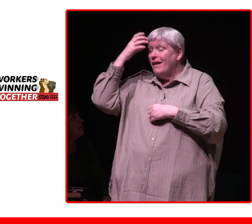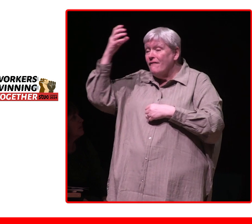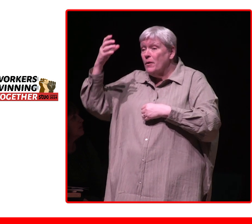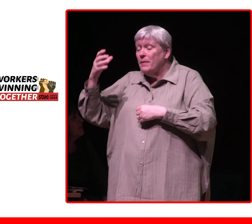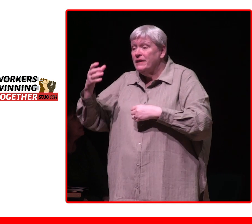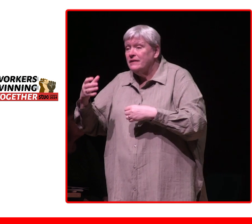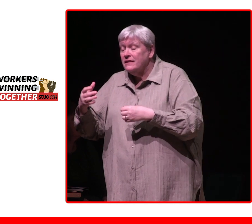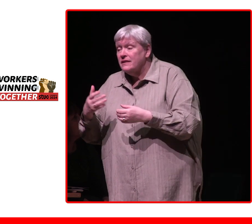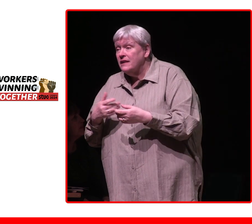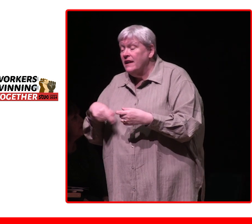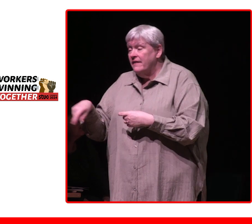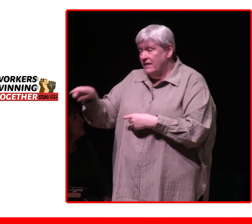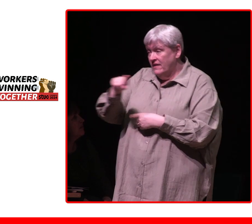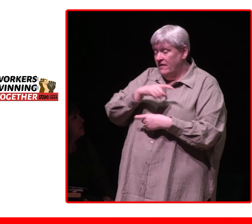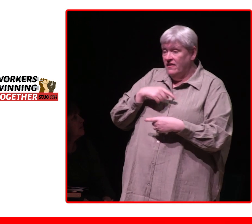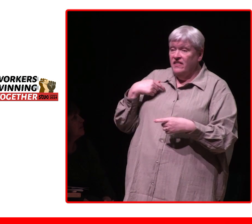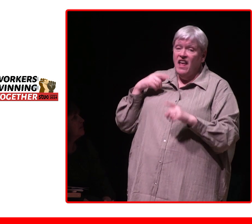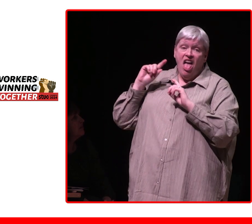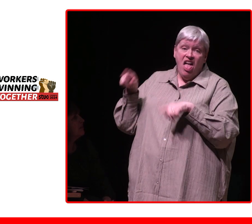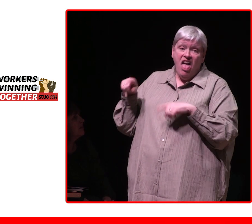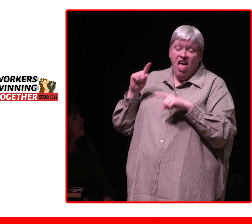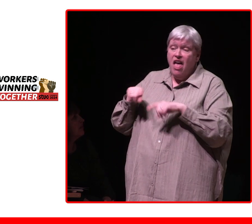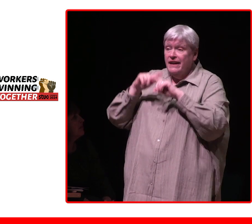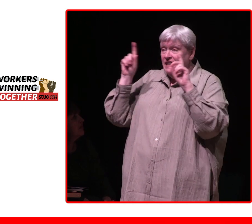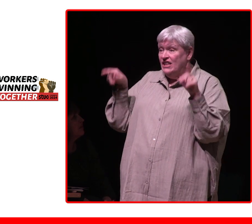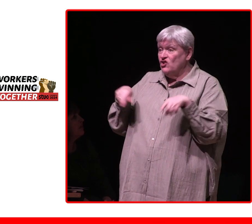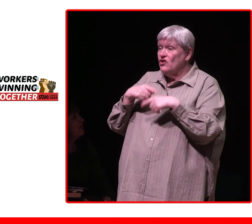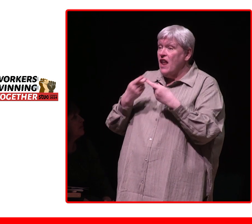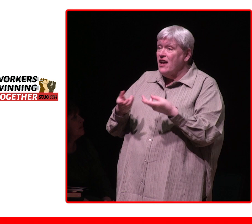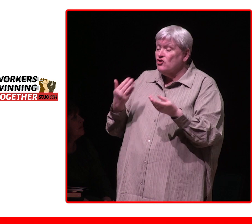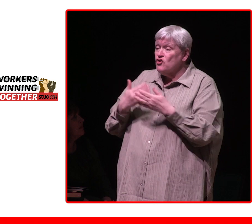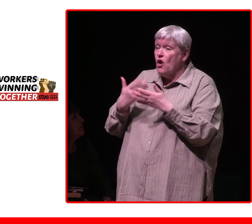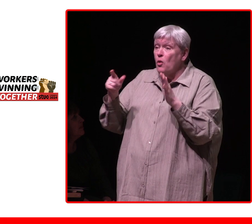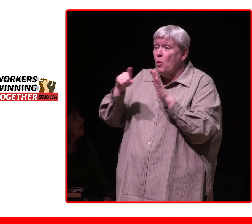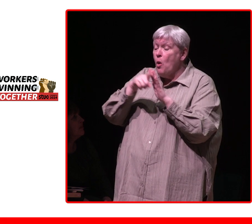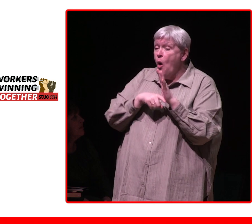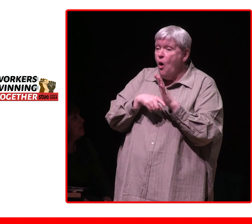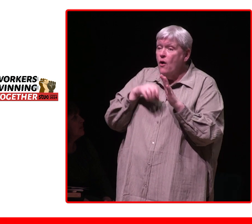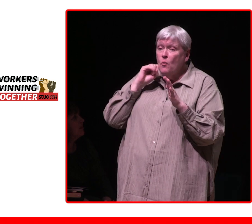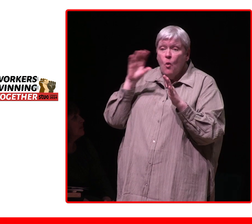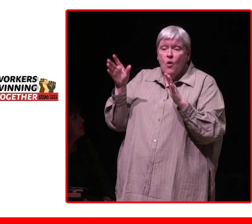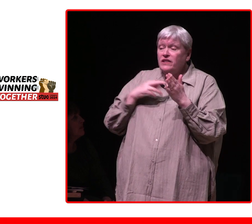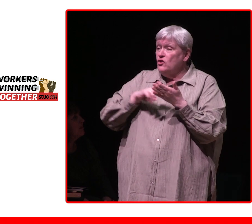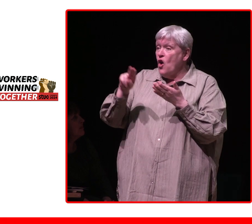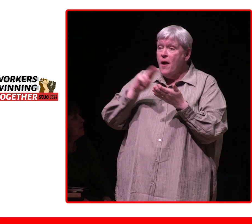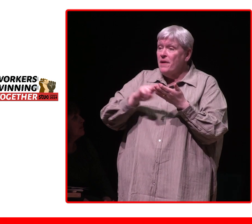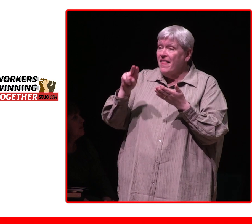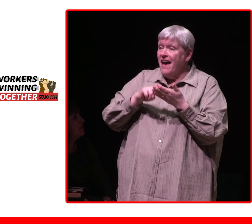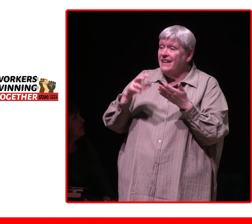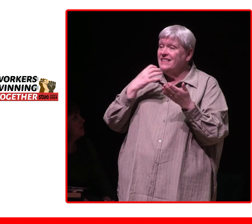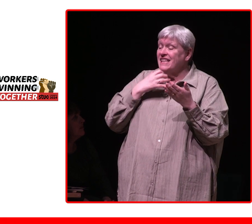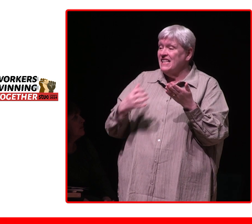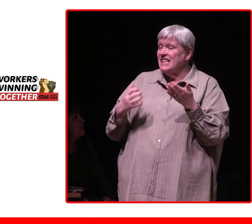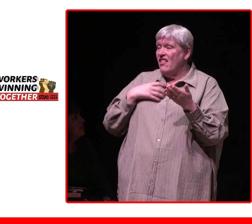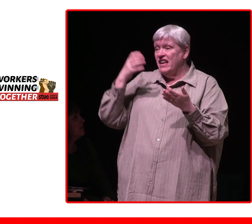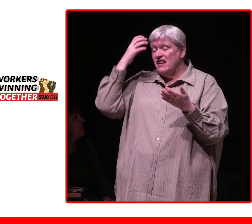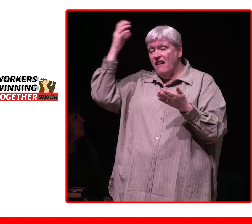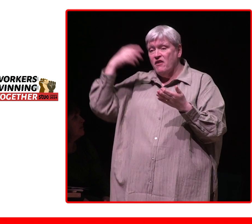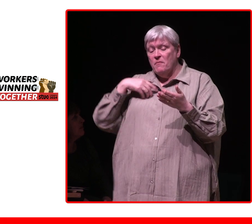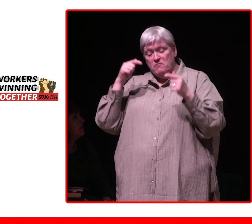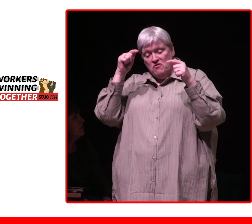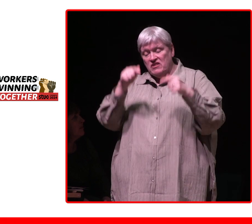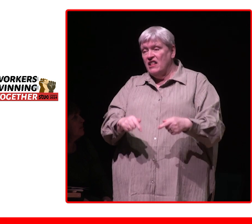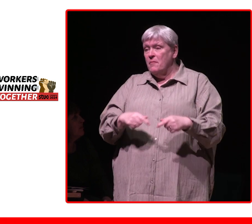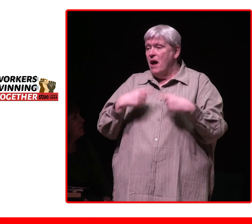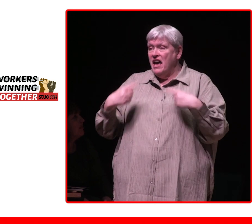that as long as they flout international law, we will not normalise Israeli government brutality by allowing